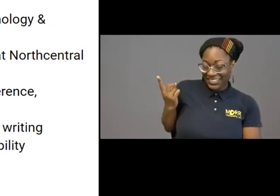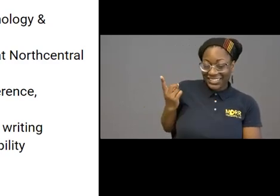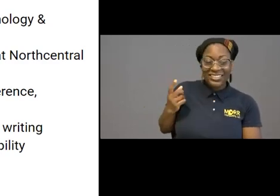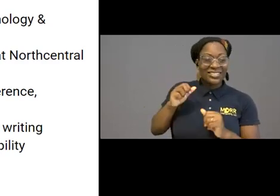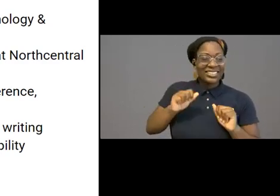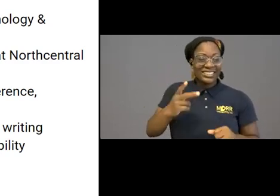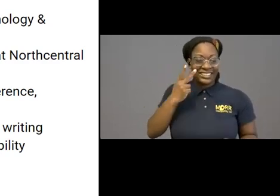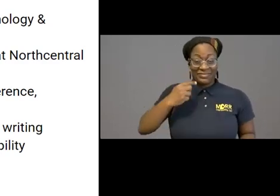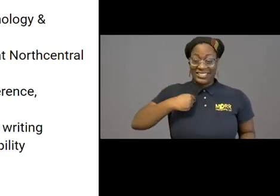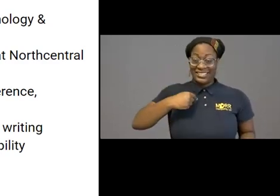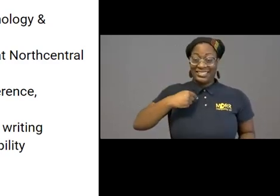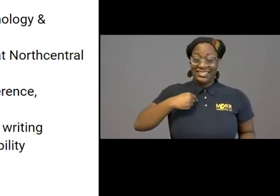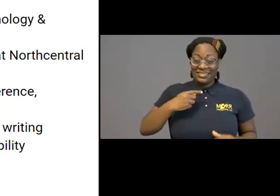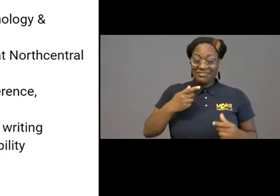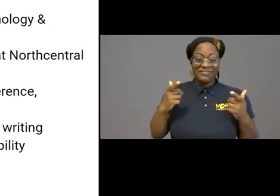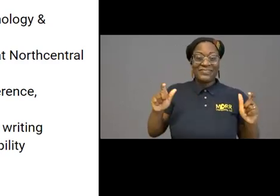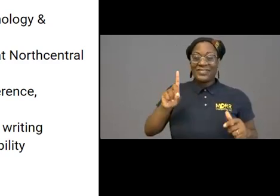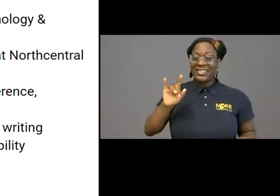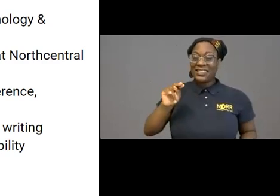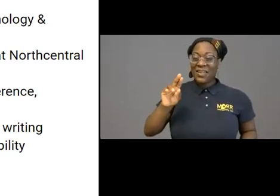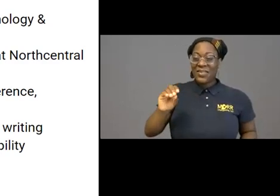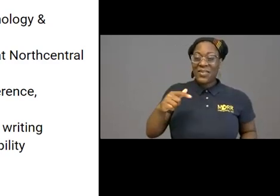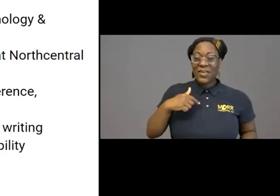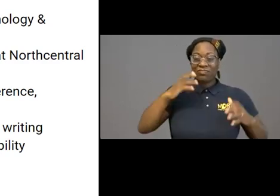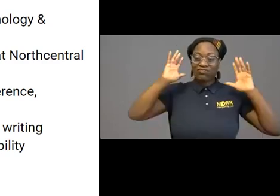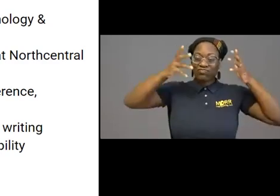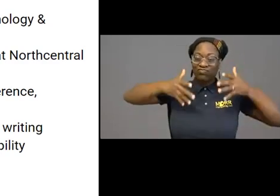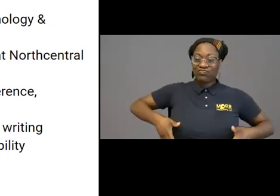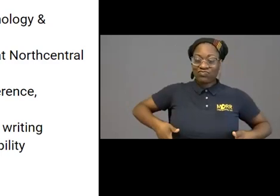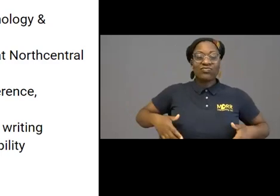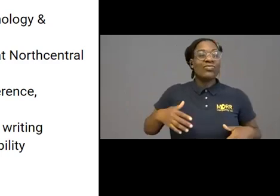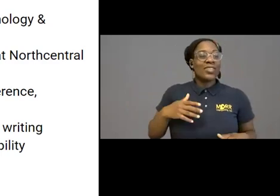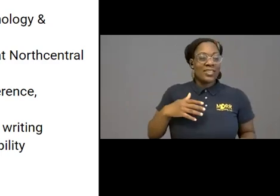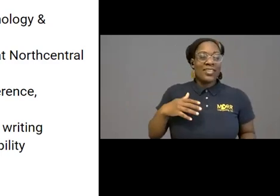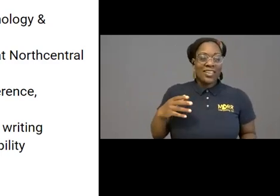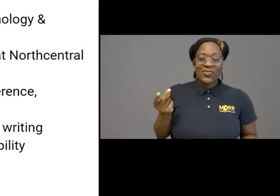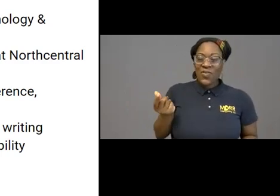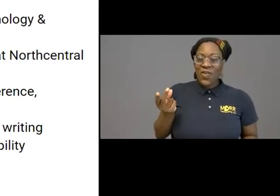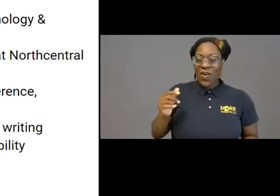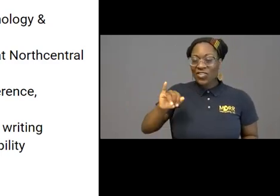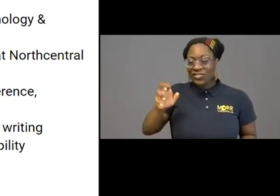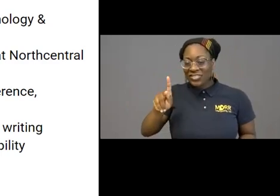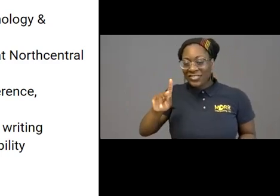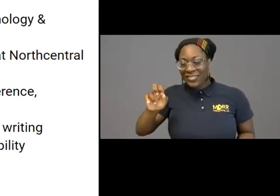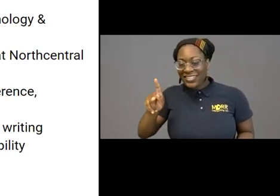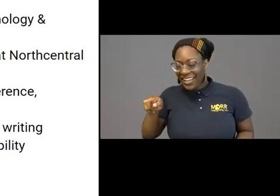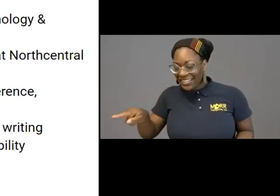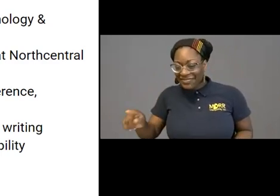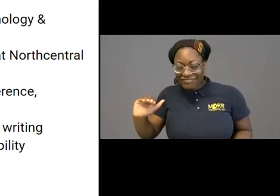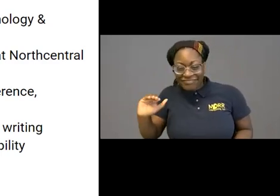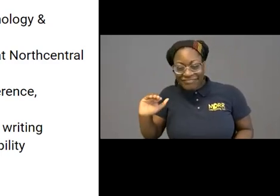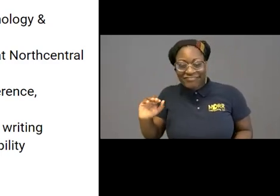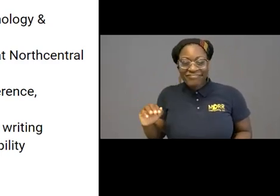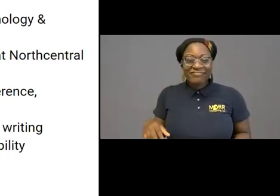is wearing the T-Rex head and our dog Jack is in a little T-Rex costume as well. We just moved to a new area and we bought a